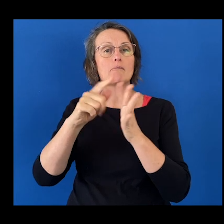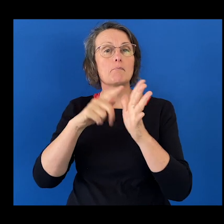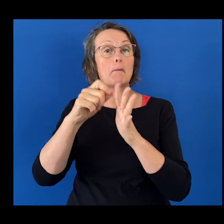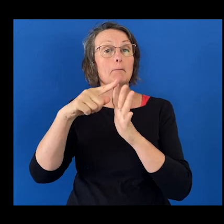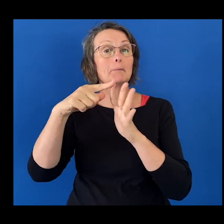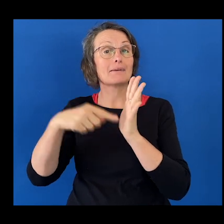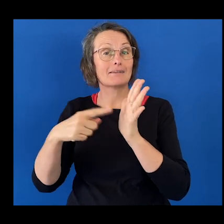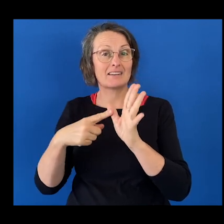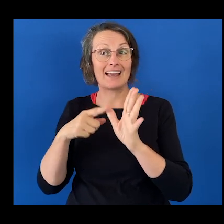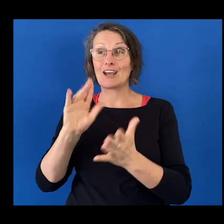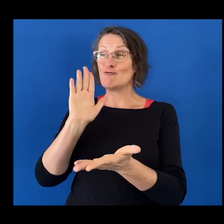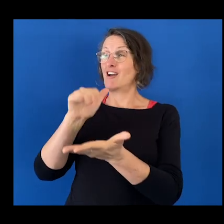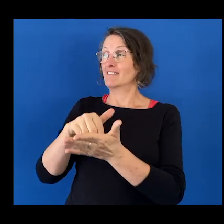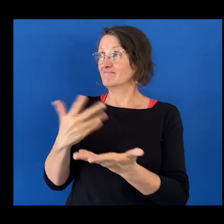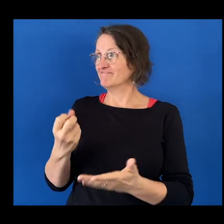thought he